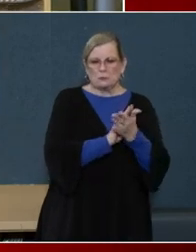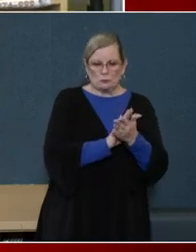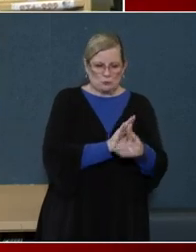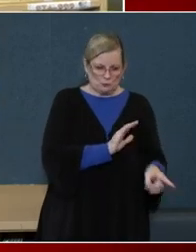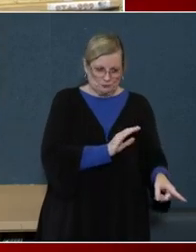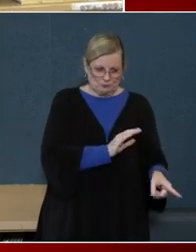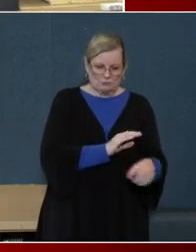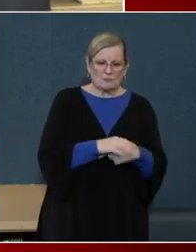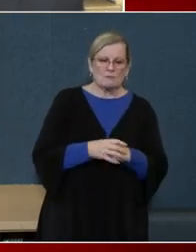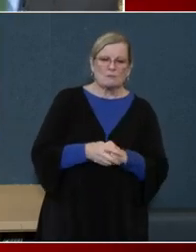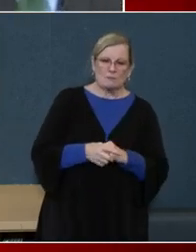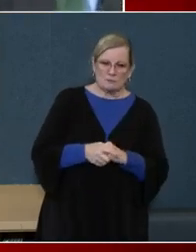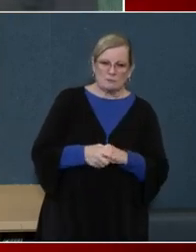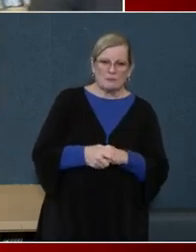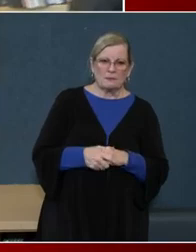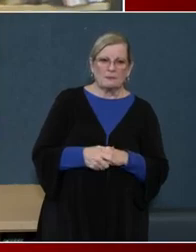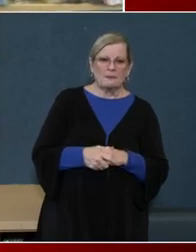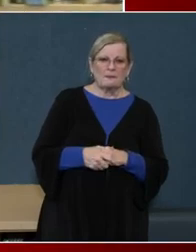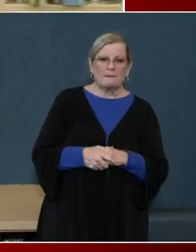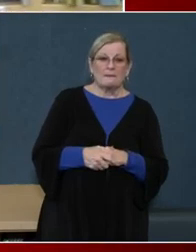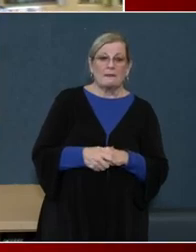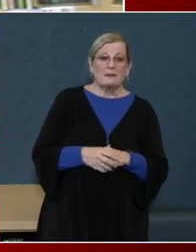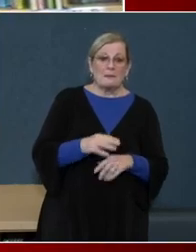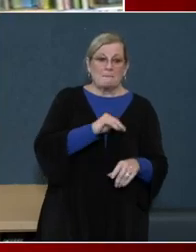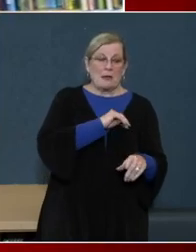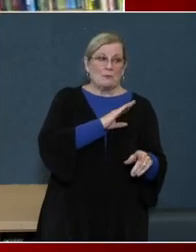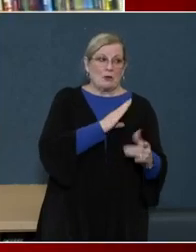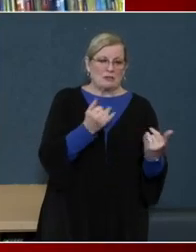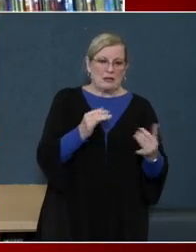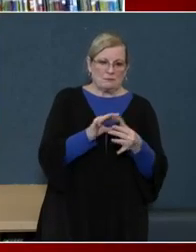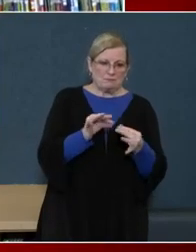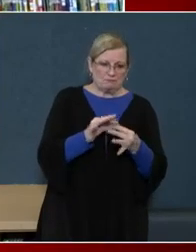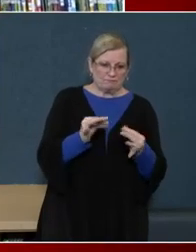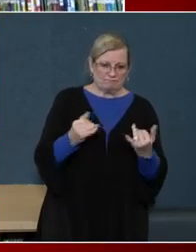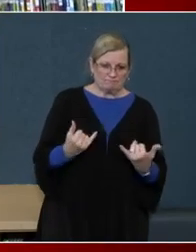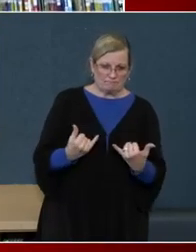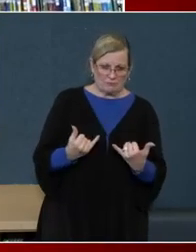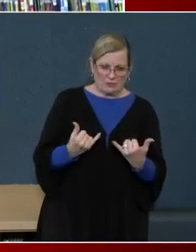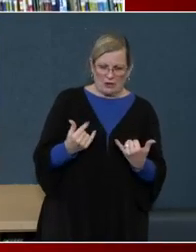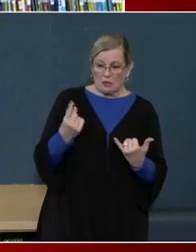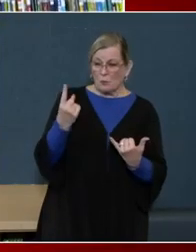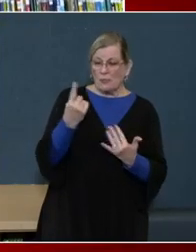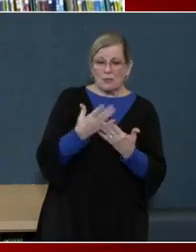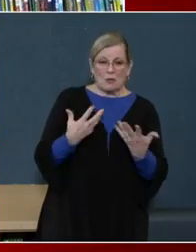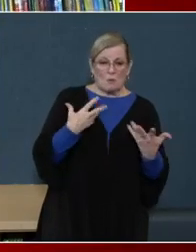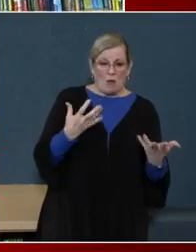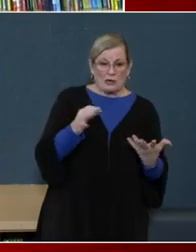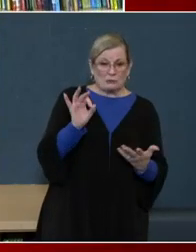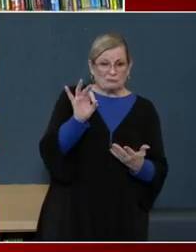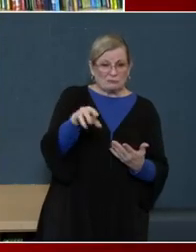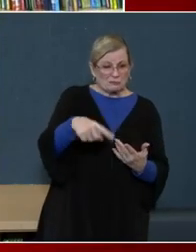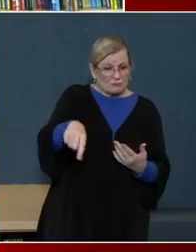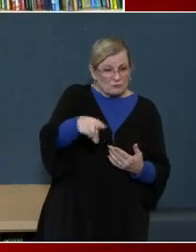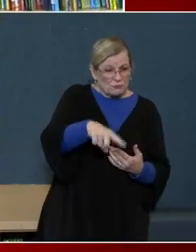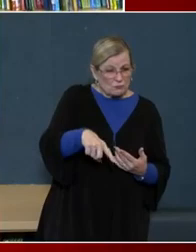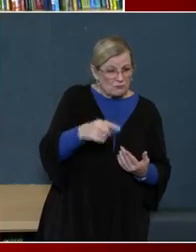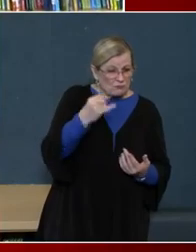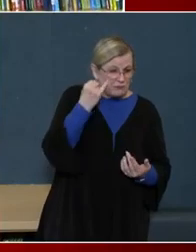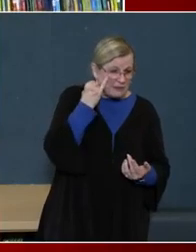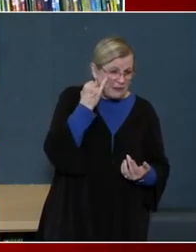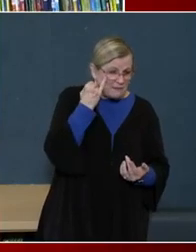point, the thing that I would ask parents to think about even before the 23rd when they hear from us is having